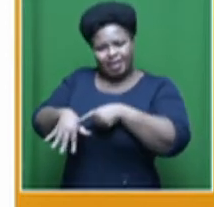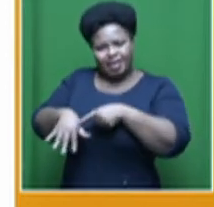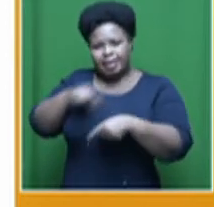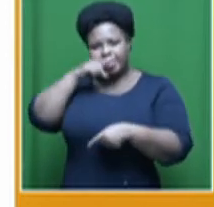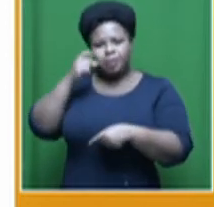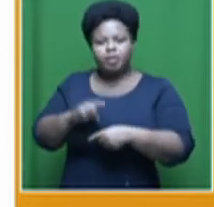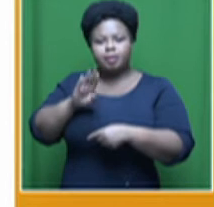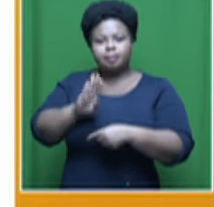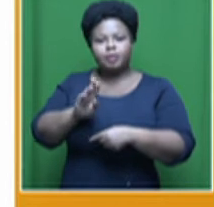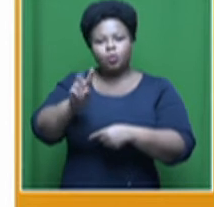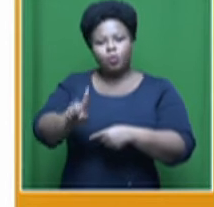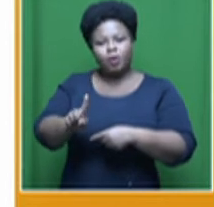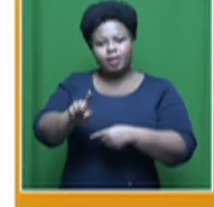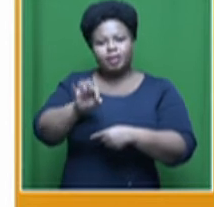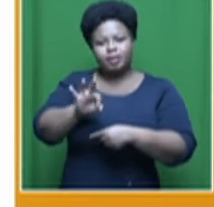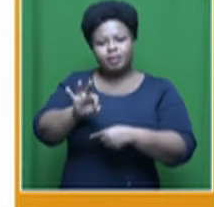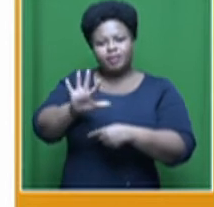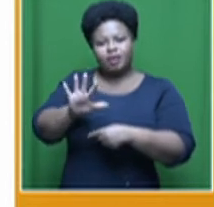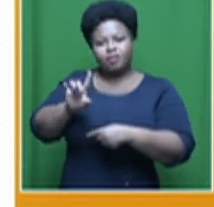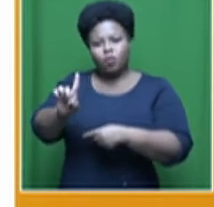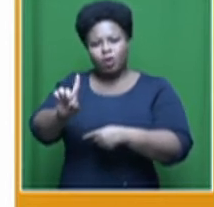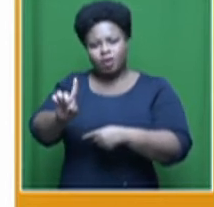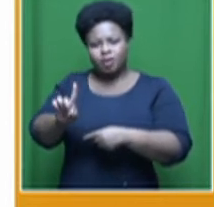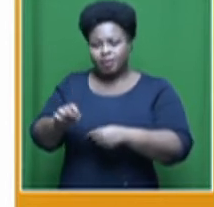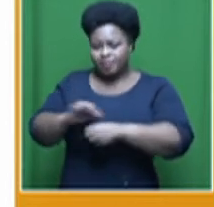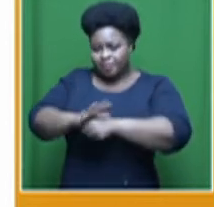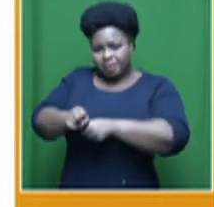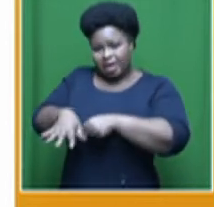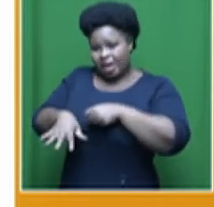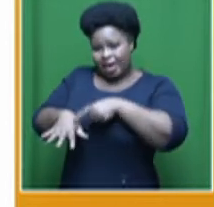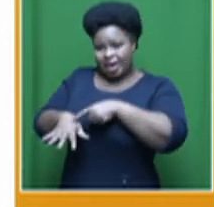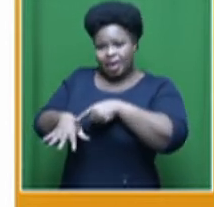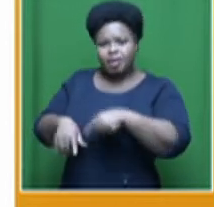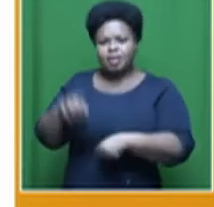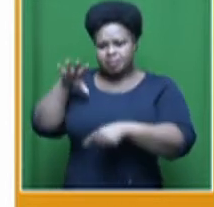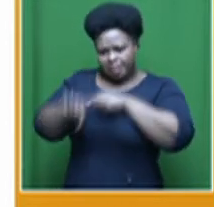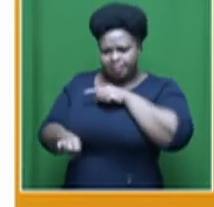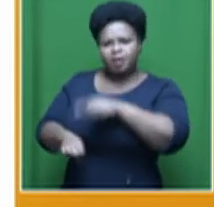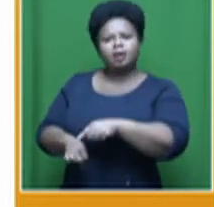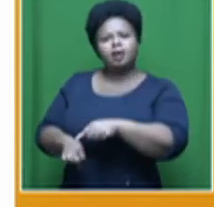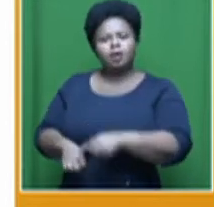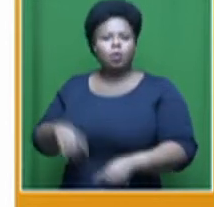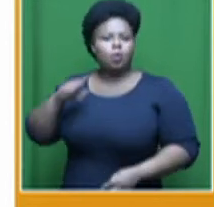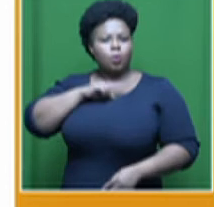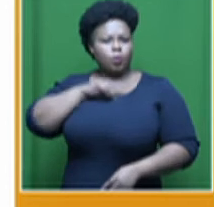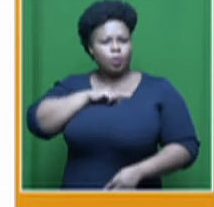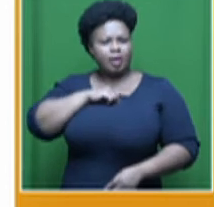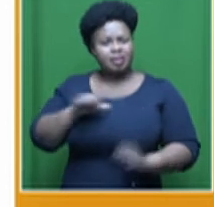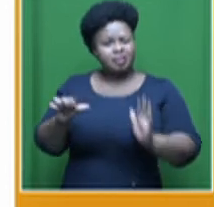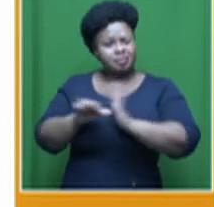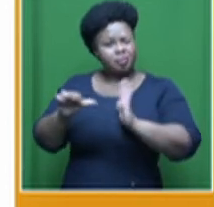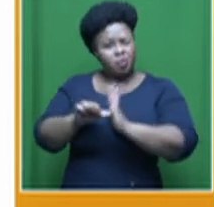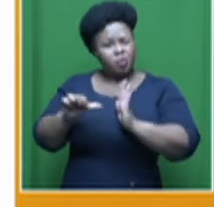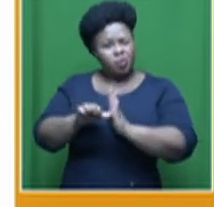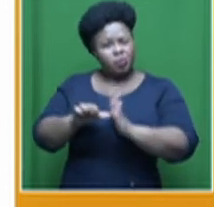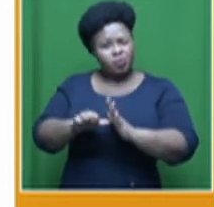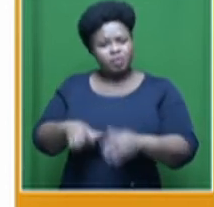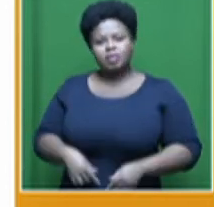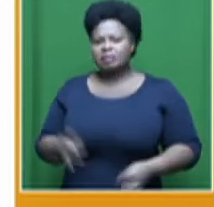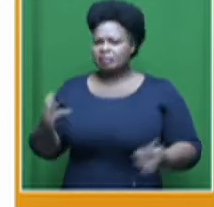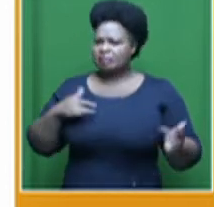as a B.1.351 variant. Now, the reason why this variant is especially important and perhaps